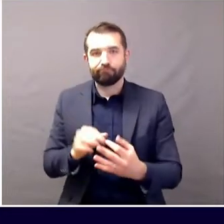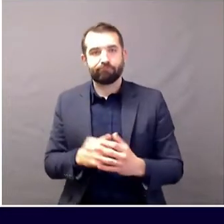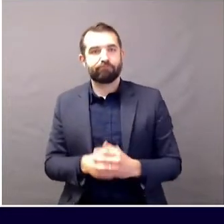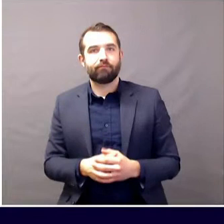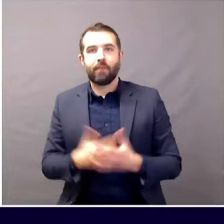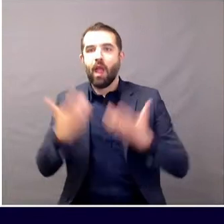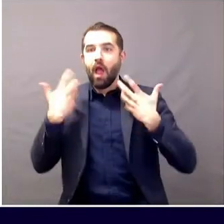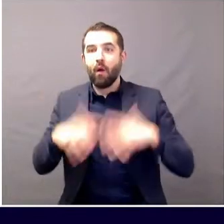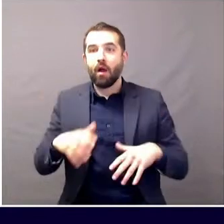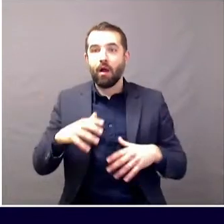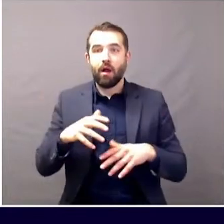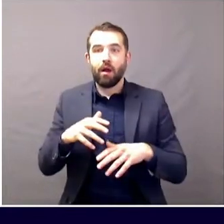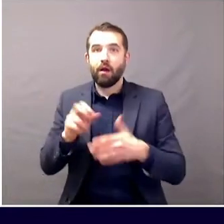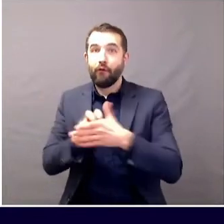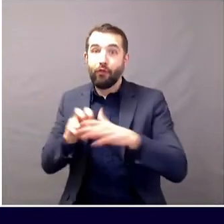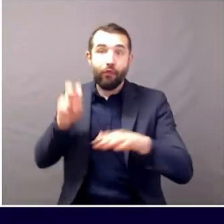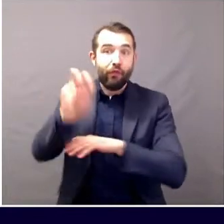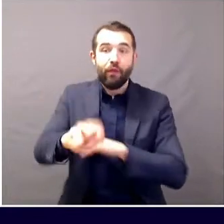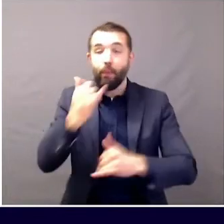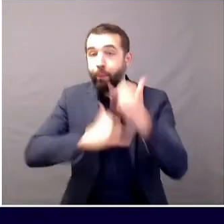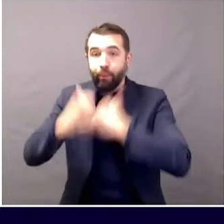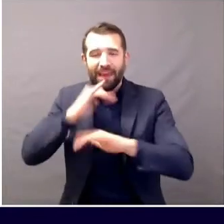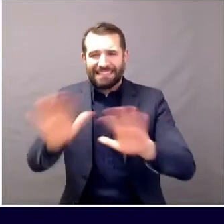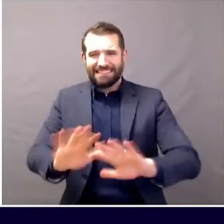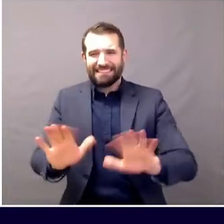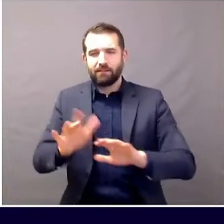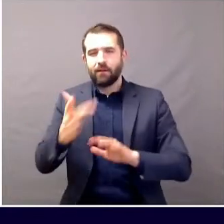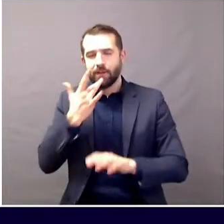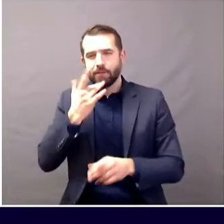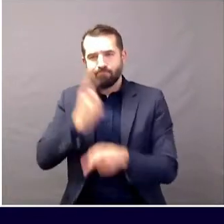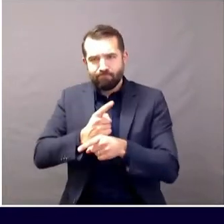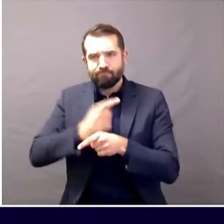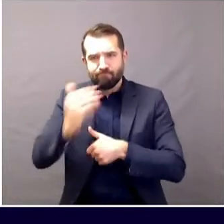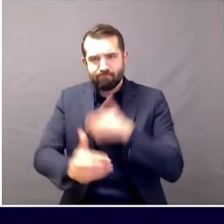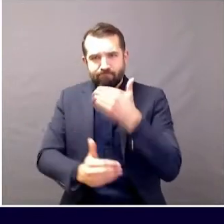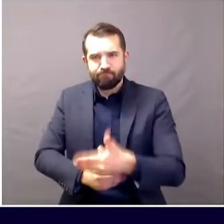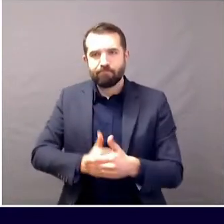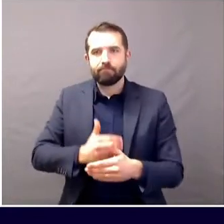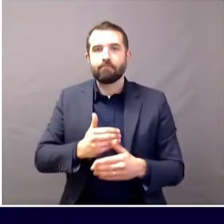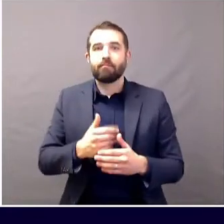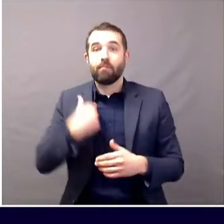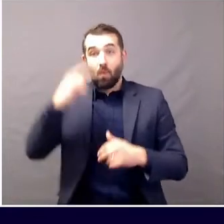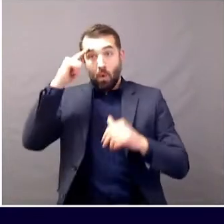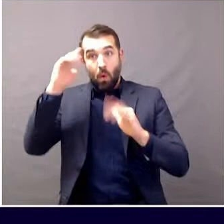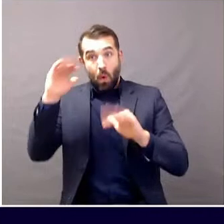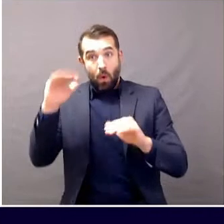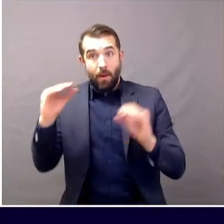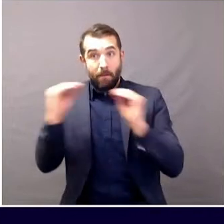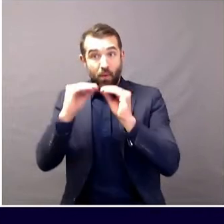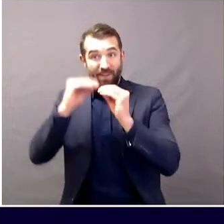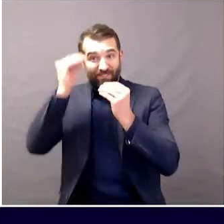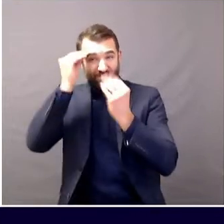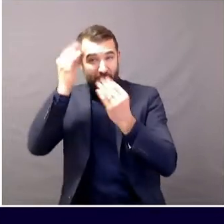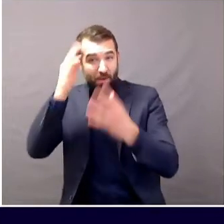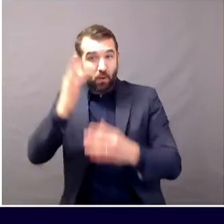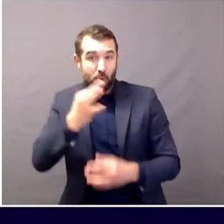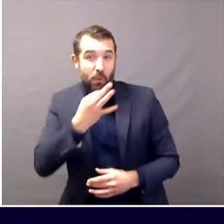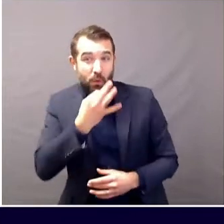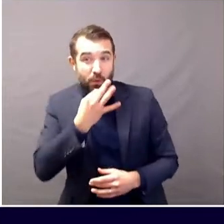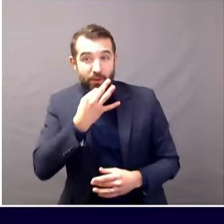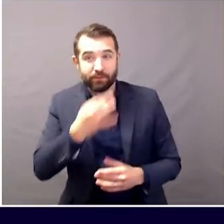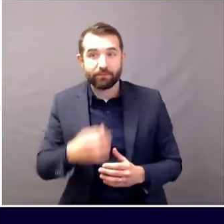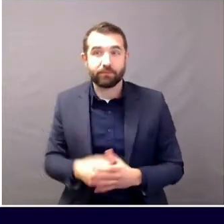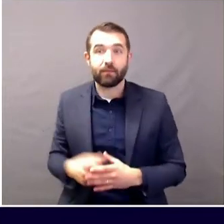that process right now, and again, hope to have additional updates very soon, partly based on what we see our next